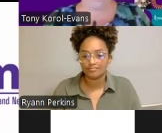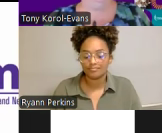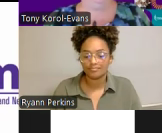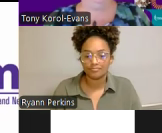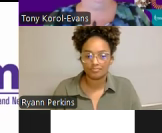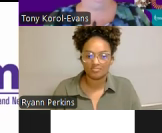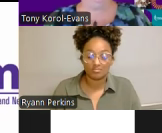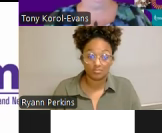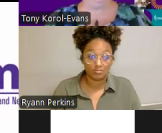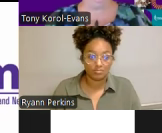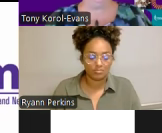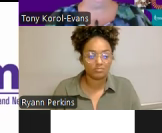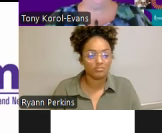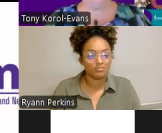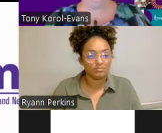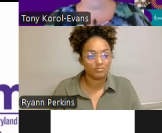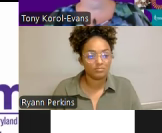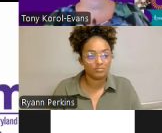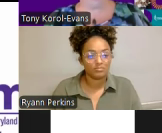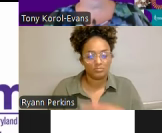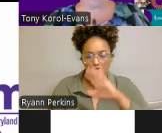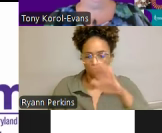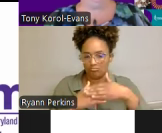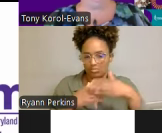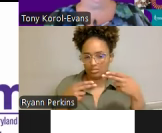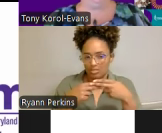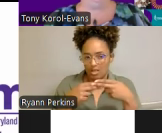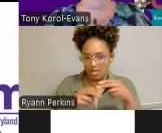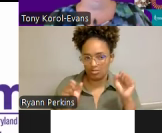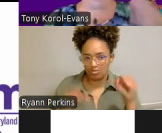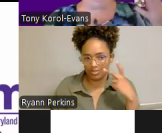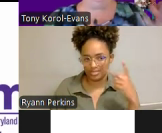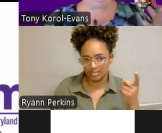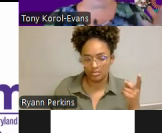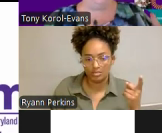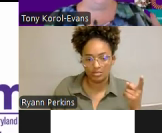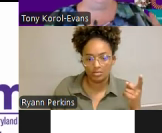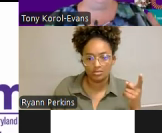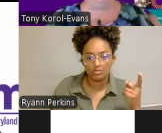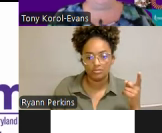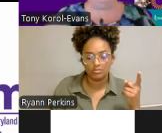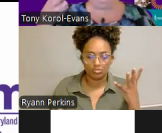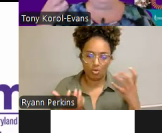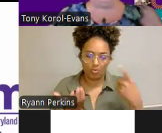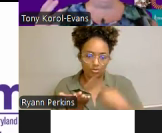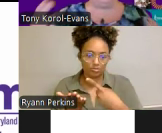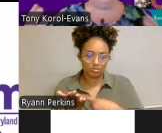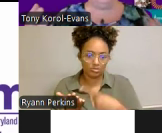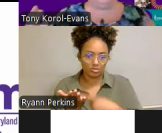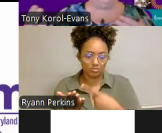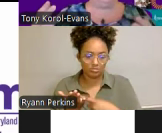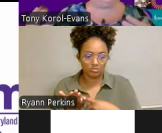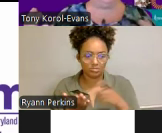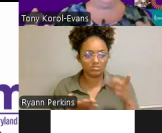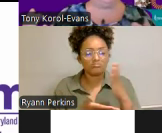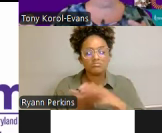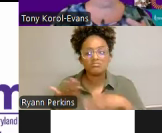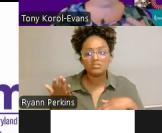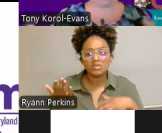So when you look at the next slide, you'll see that I want to talk a little bit about what are some similarities